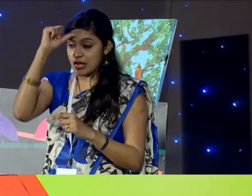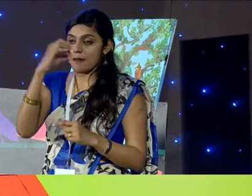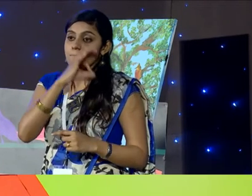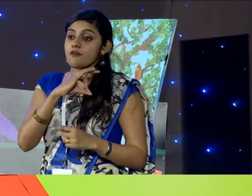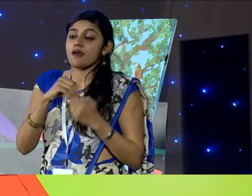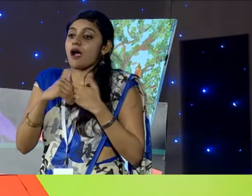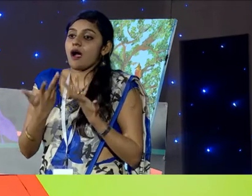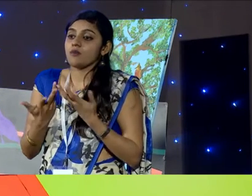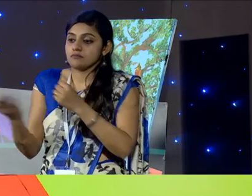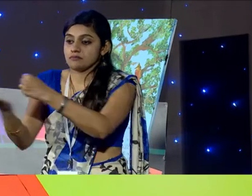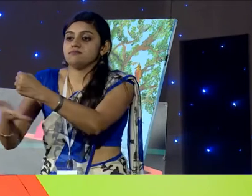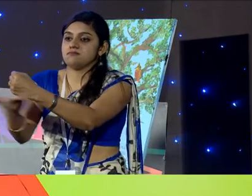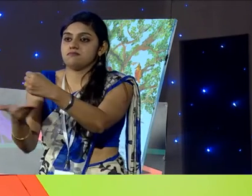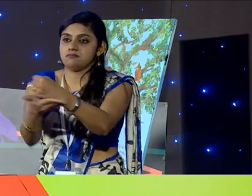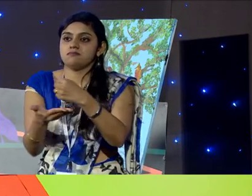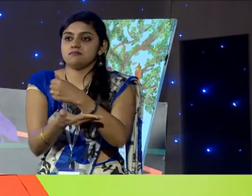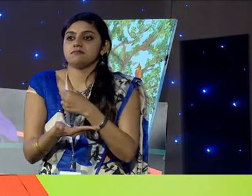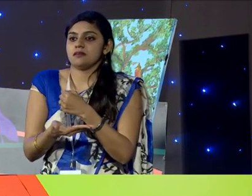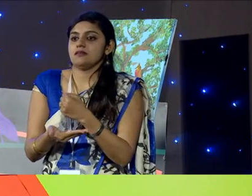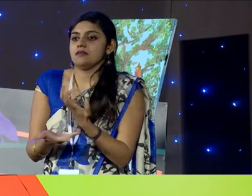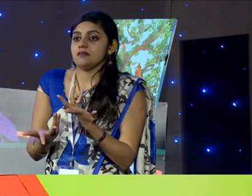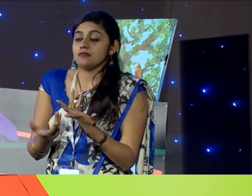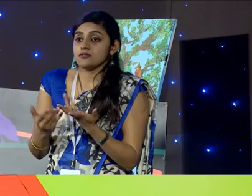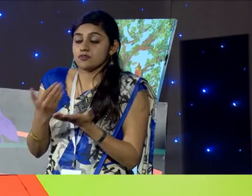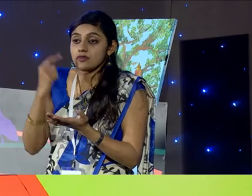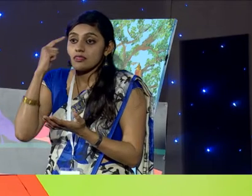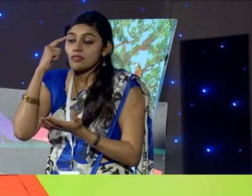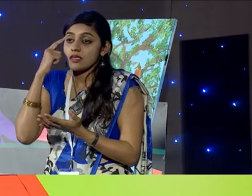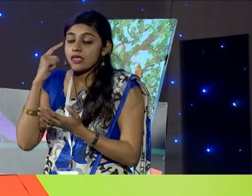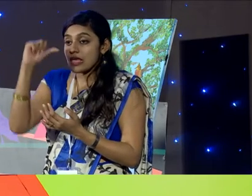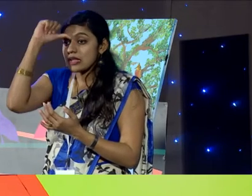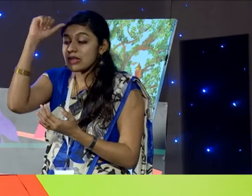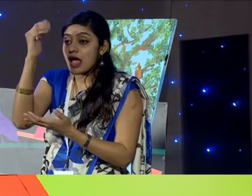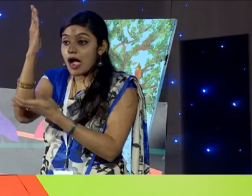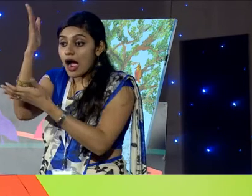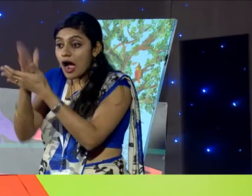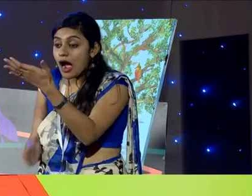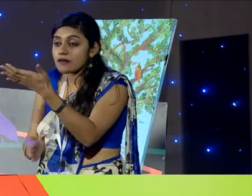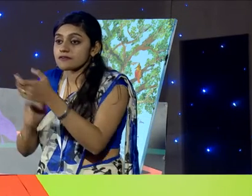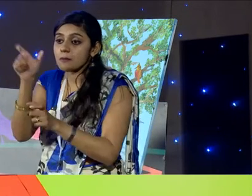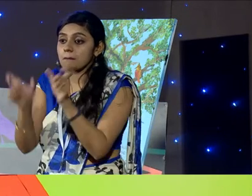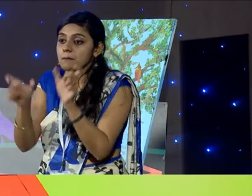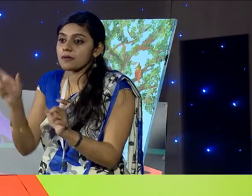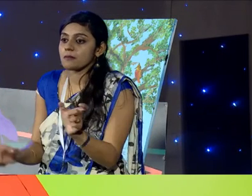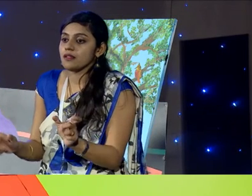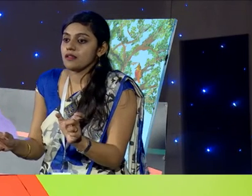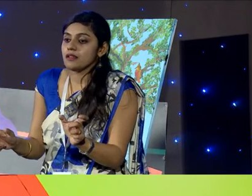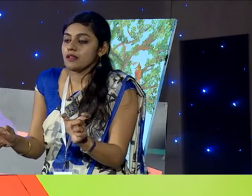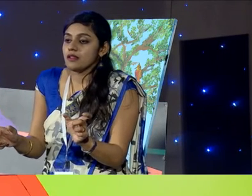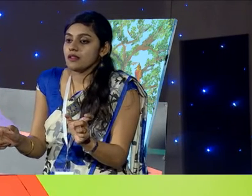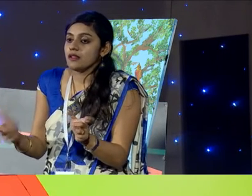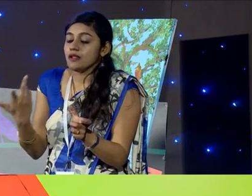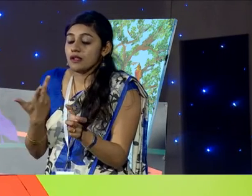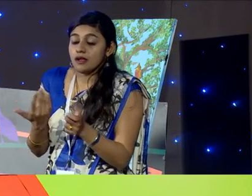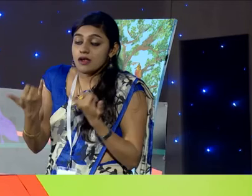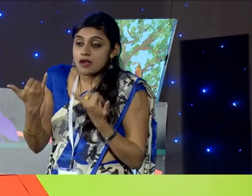13% of our GDP, which means that half of India's population lives one-seventh as wealthy as the other